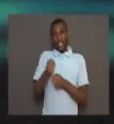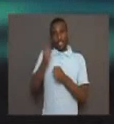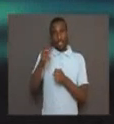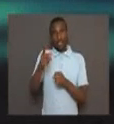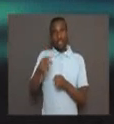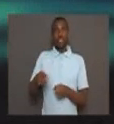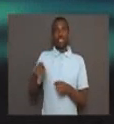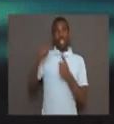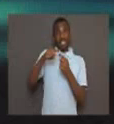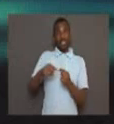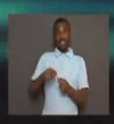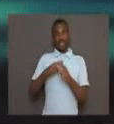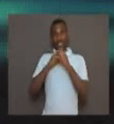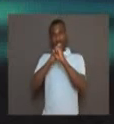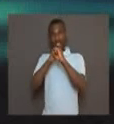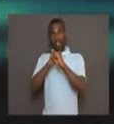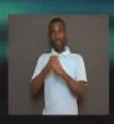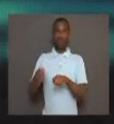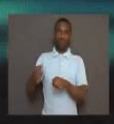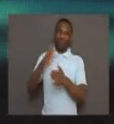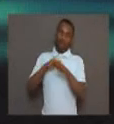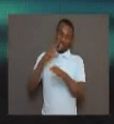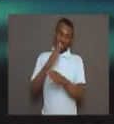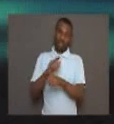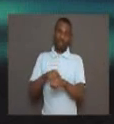to resistance over time.